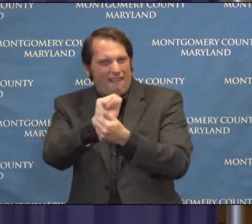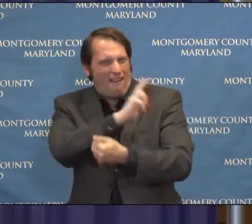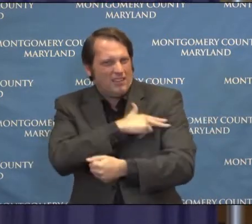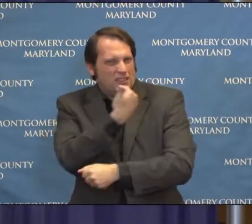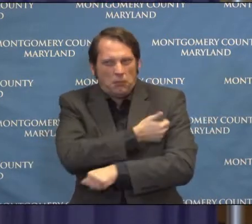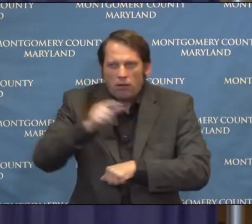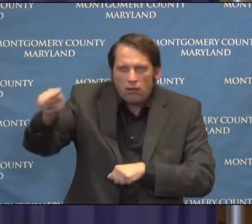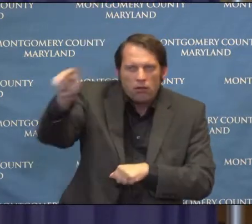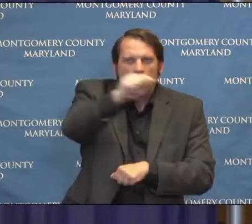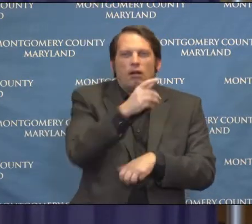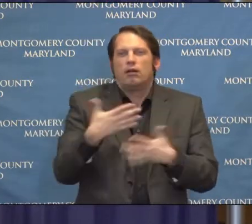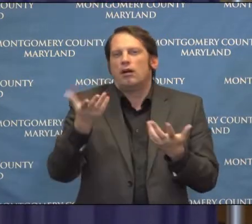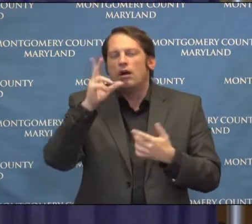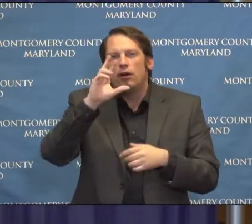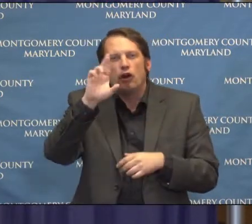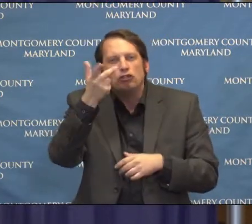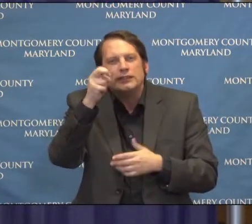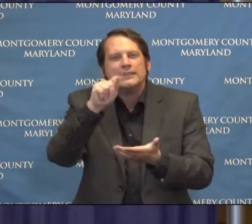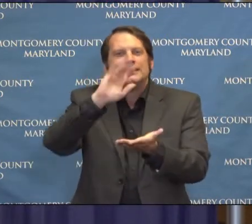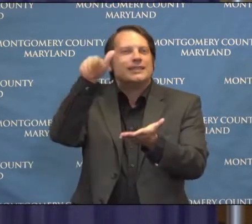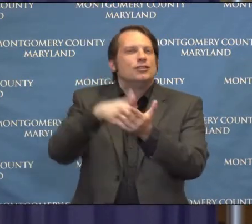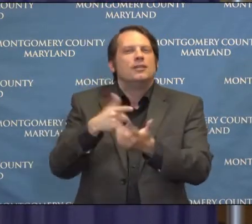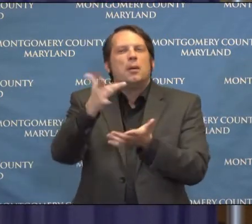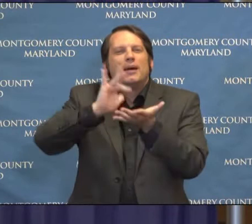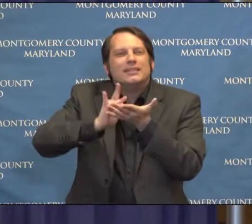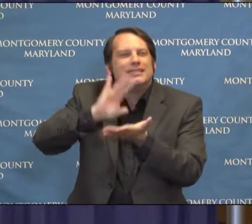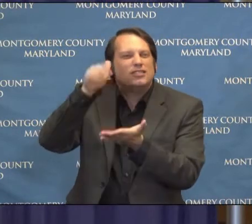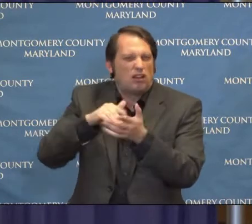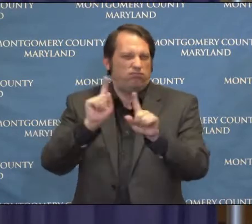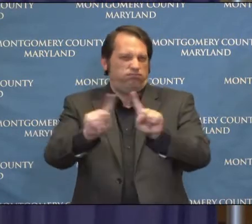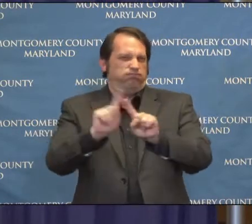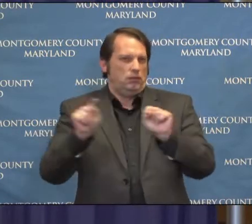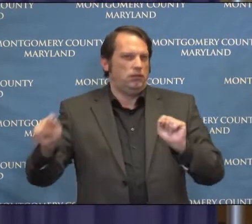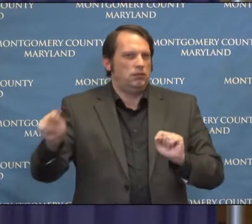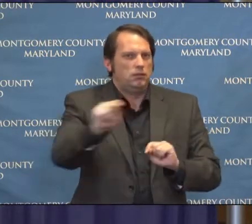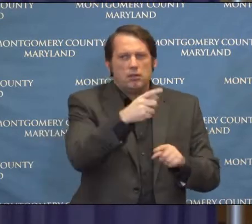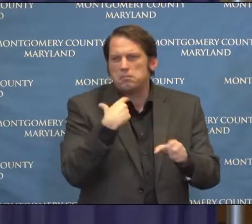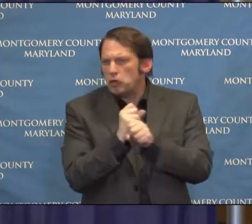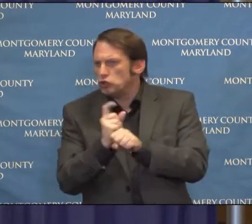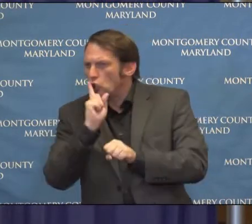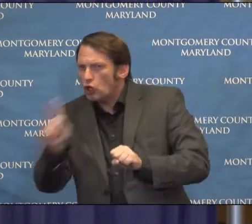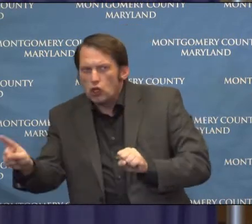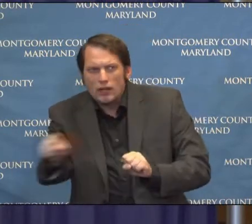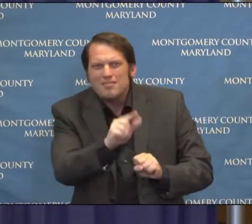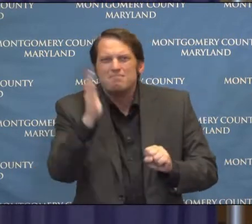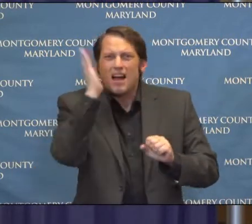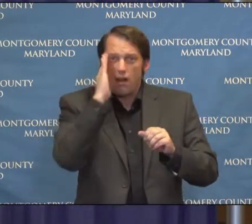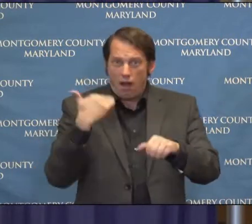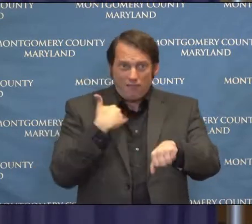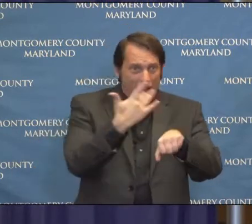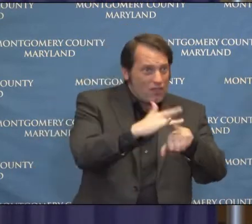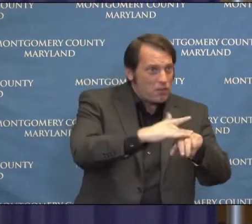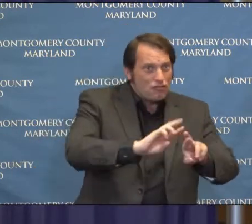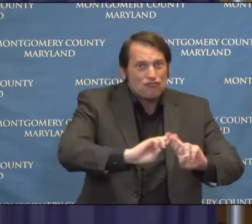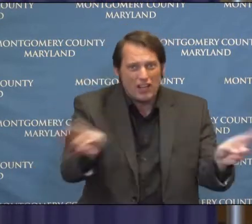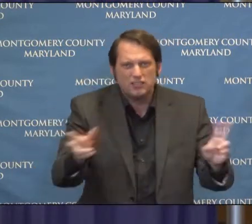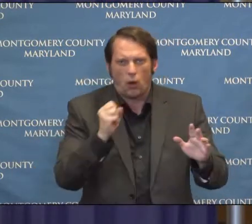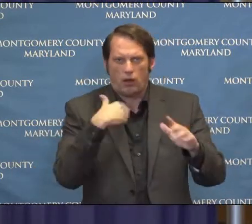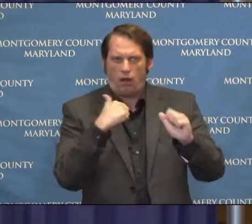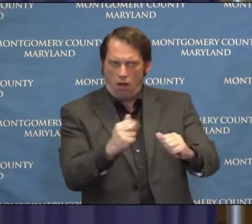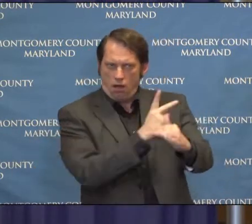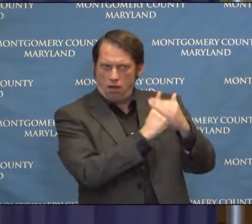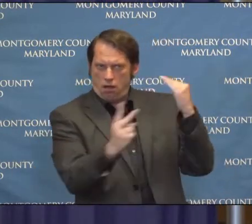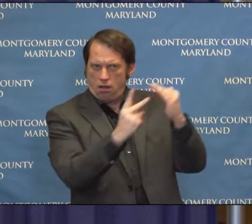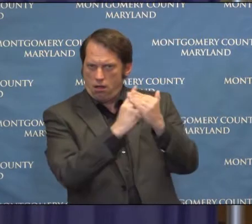bed space to absorb the need if we see more people needing hospitalization. And even when they come into the hospital